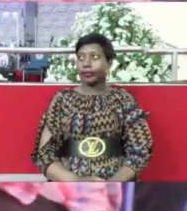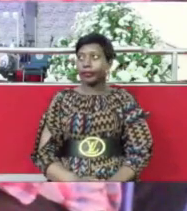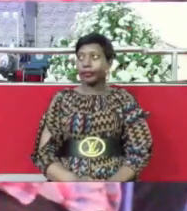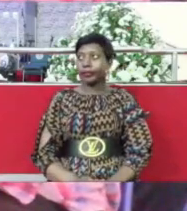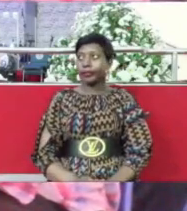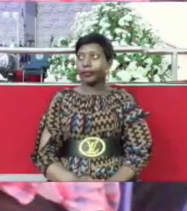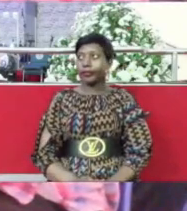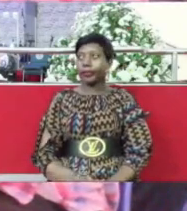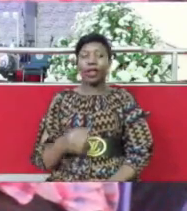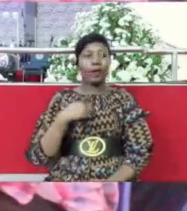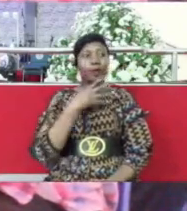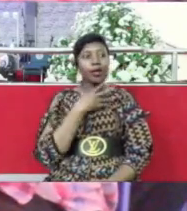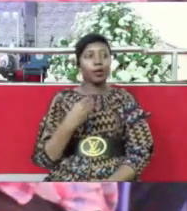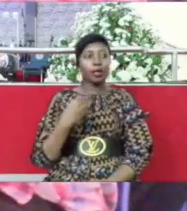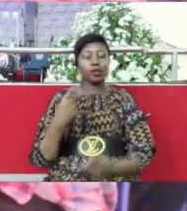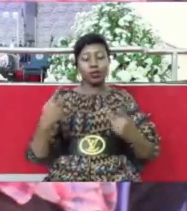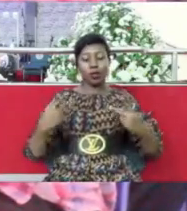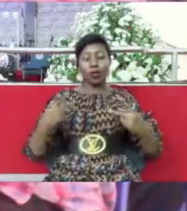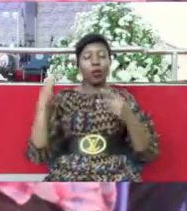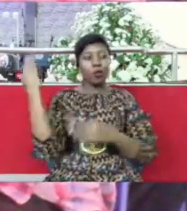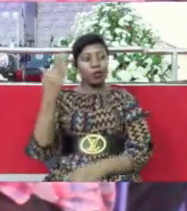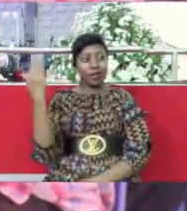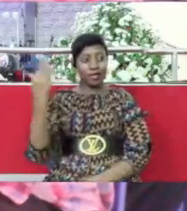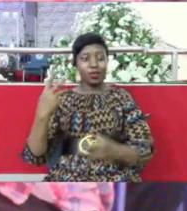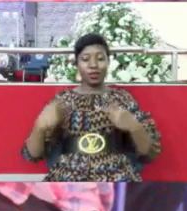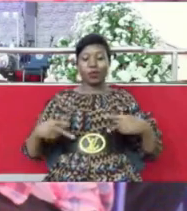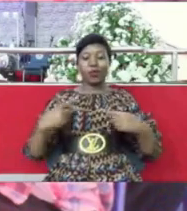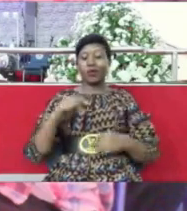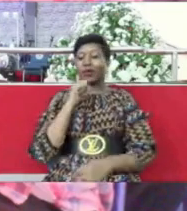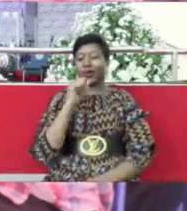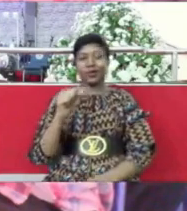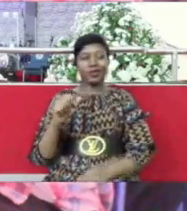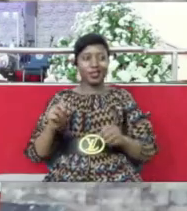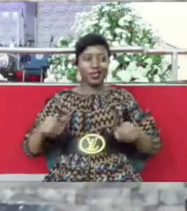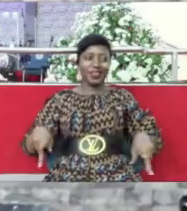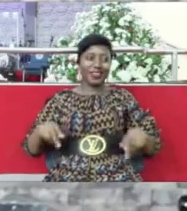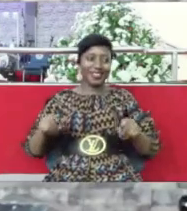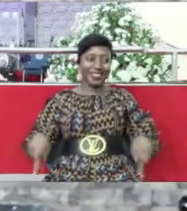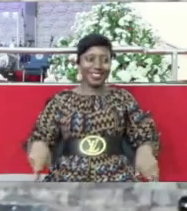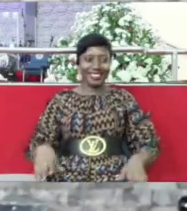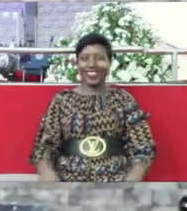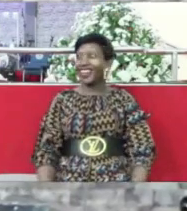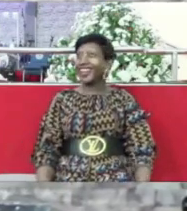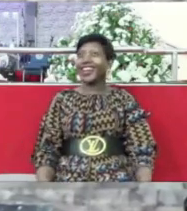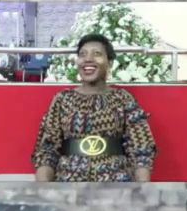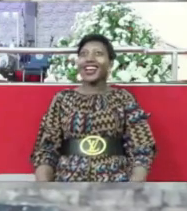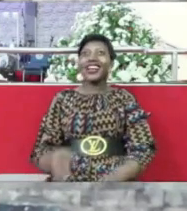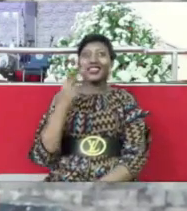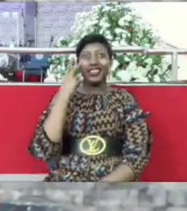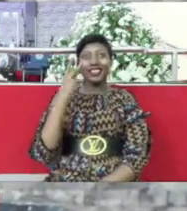Me, I want to preach to people, not cockroaches. Nataka kuhubiria watu sio mamende. And we can see the guys up in the tent